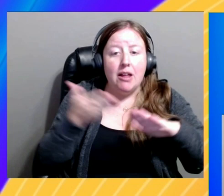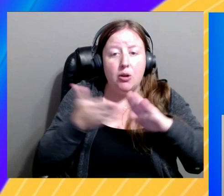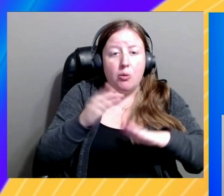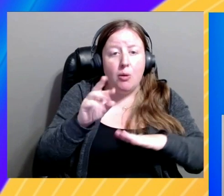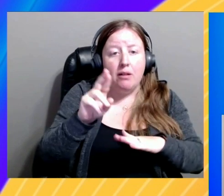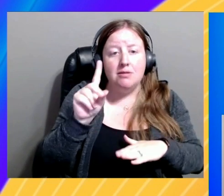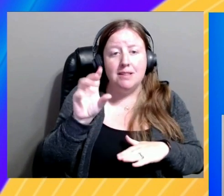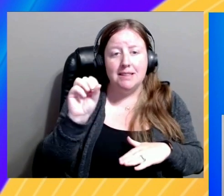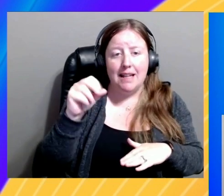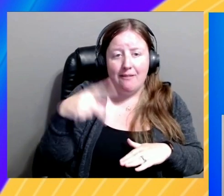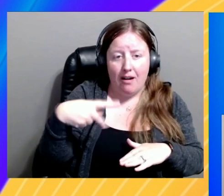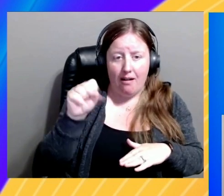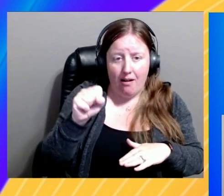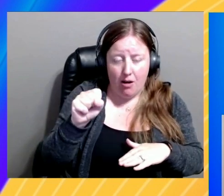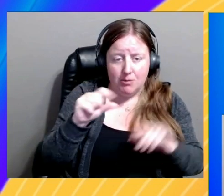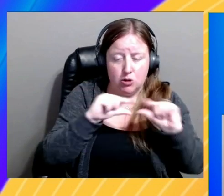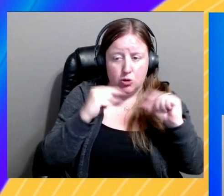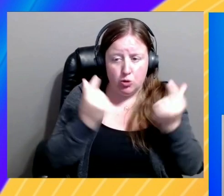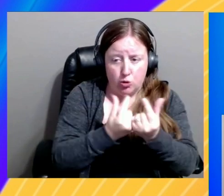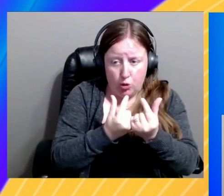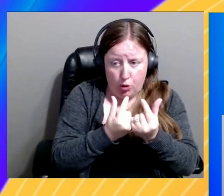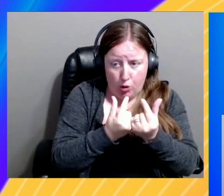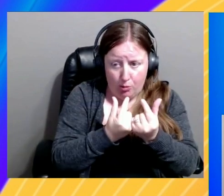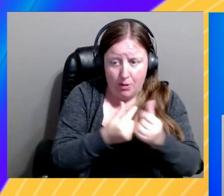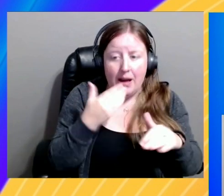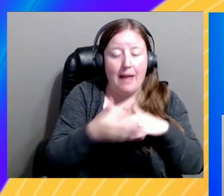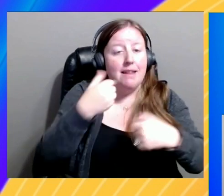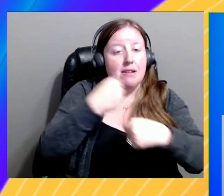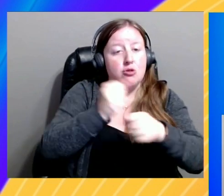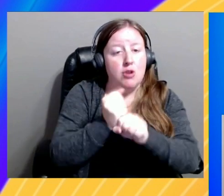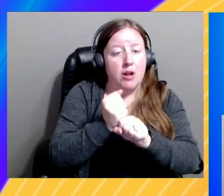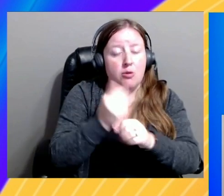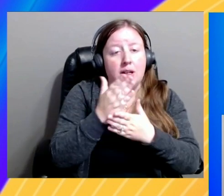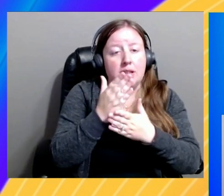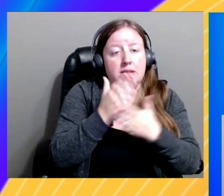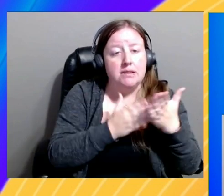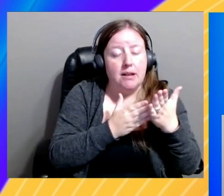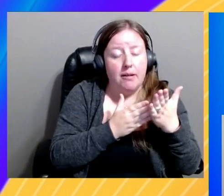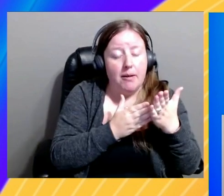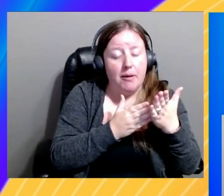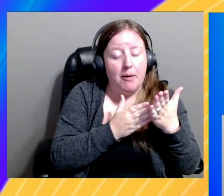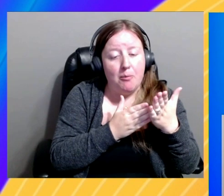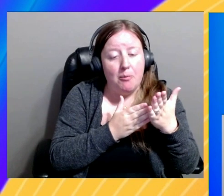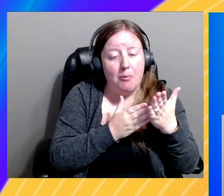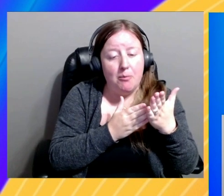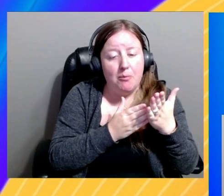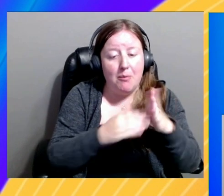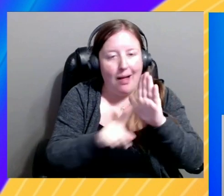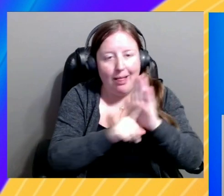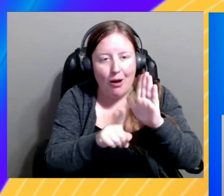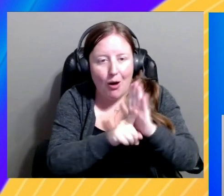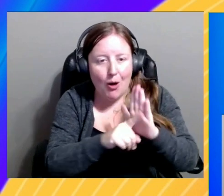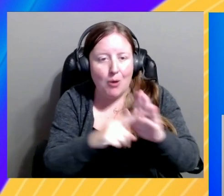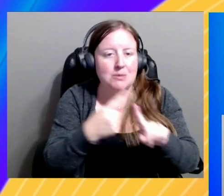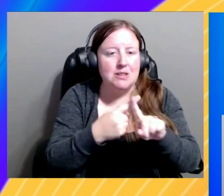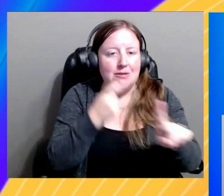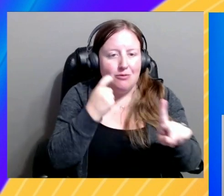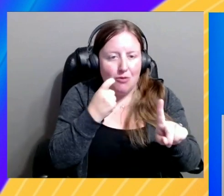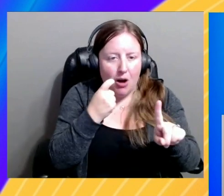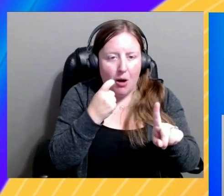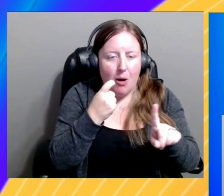some issues and then generate some, alarms and things from those